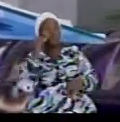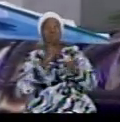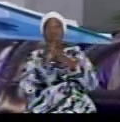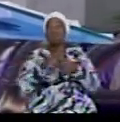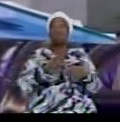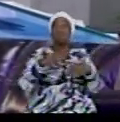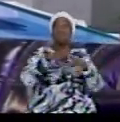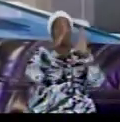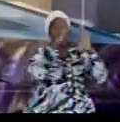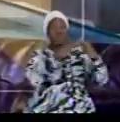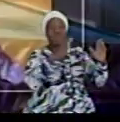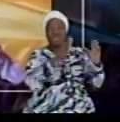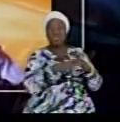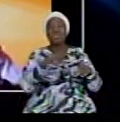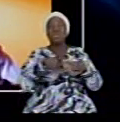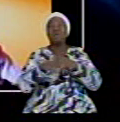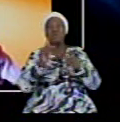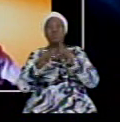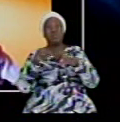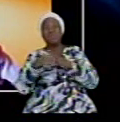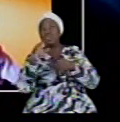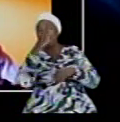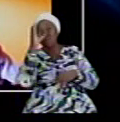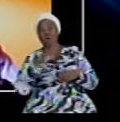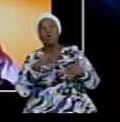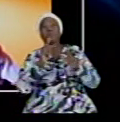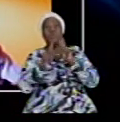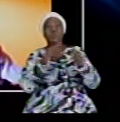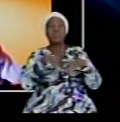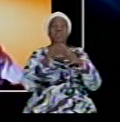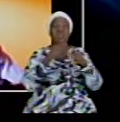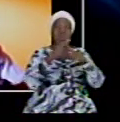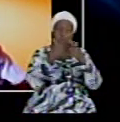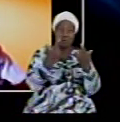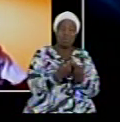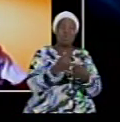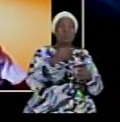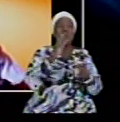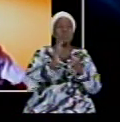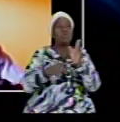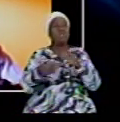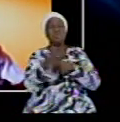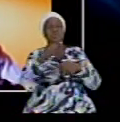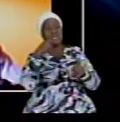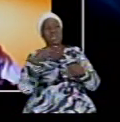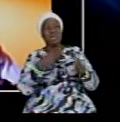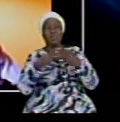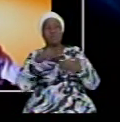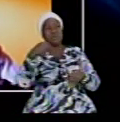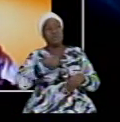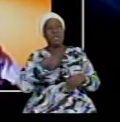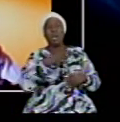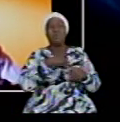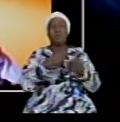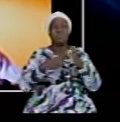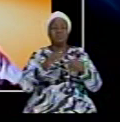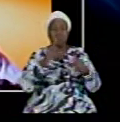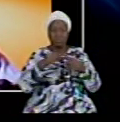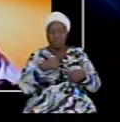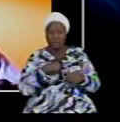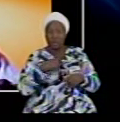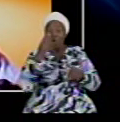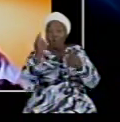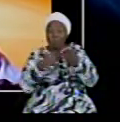the village, what people in the cult, what people in the gang, what they will say and what they will do to me. Once you